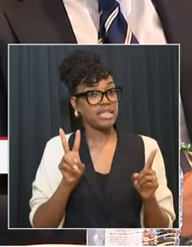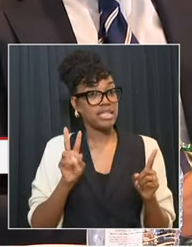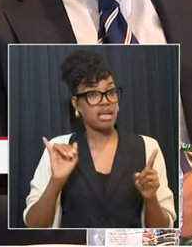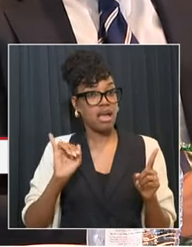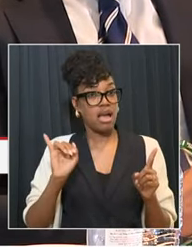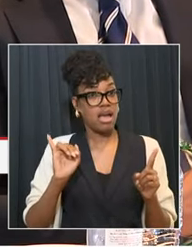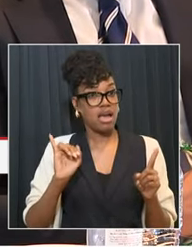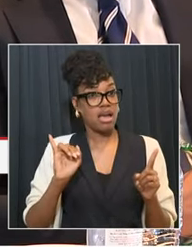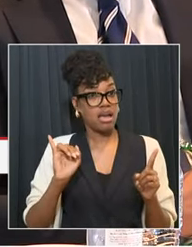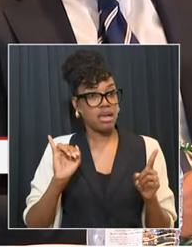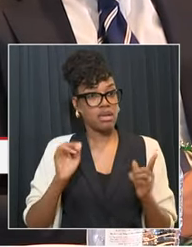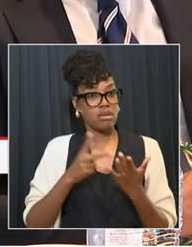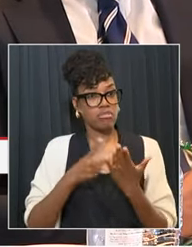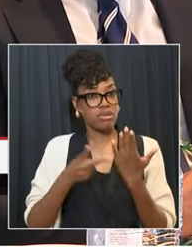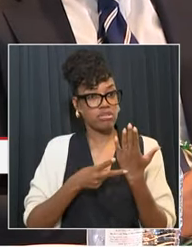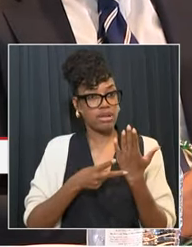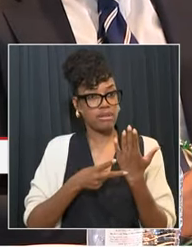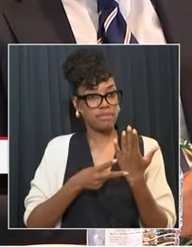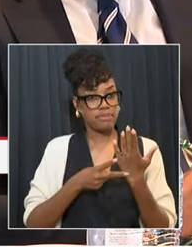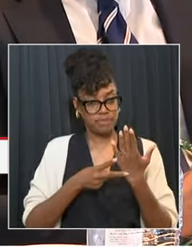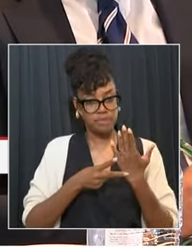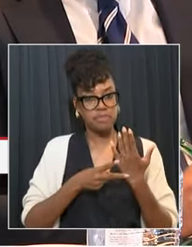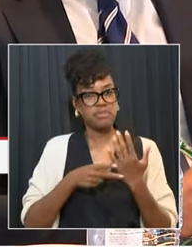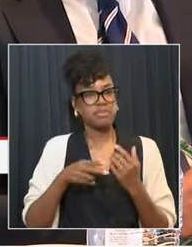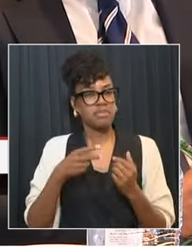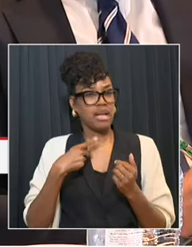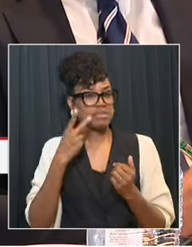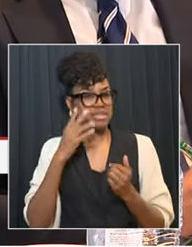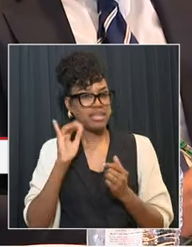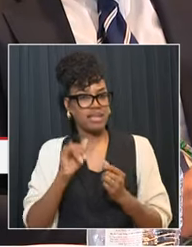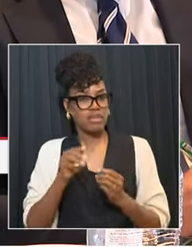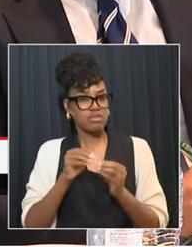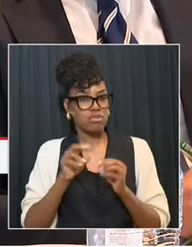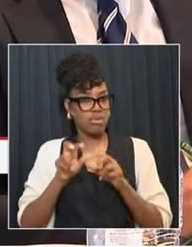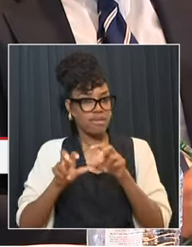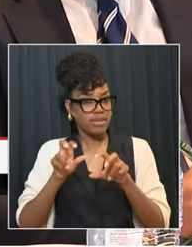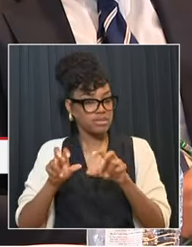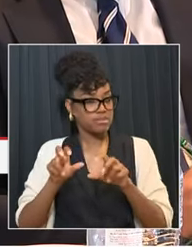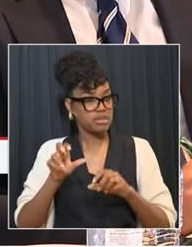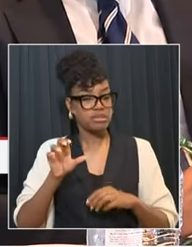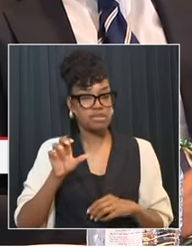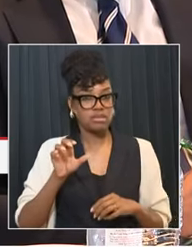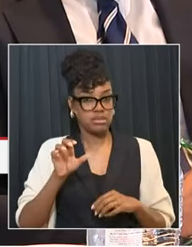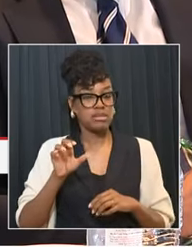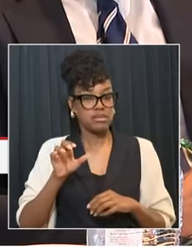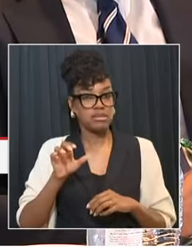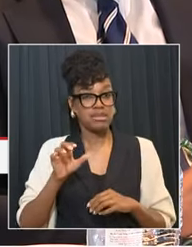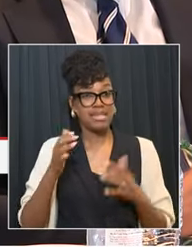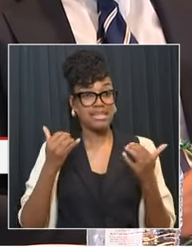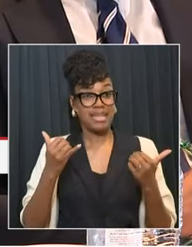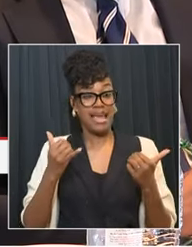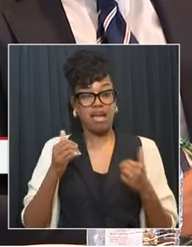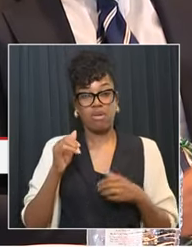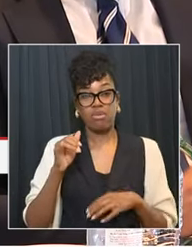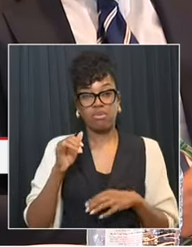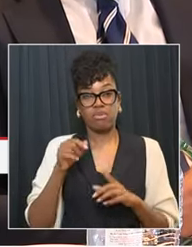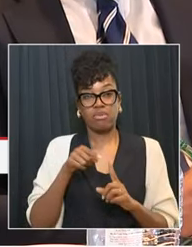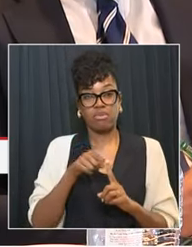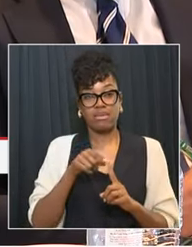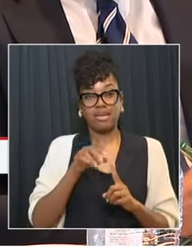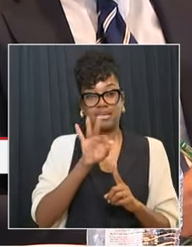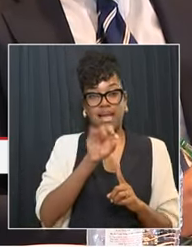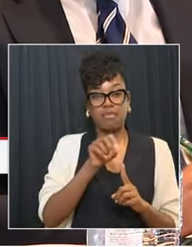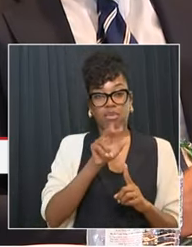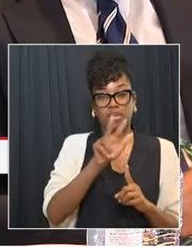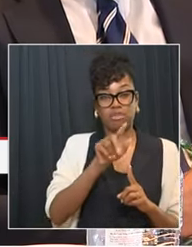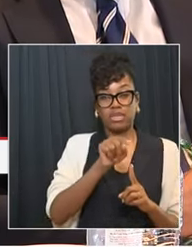like increasing from fiscal year 25, but the Cure the Streets within OAG is down from 9.3 to 1.9 million.